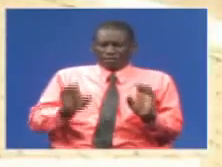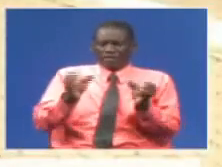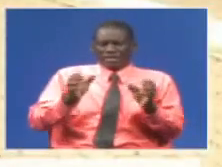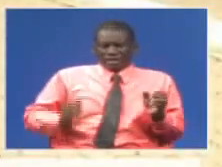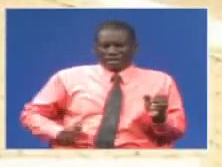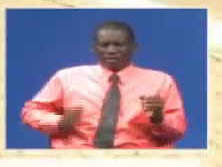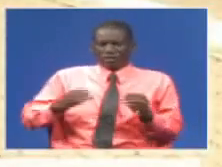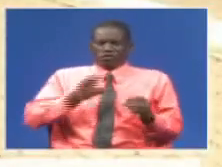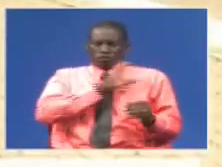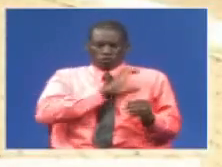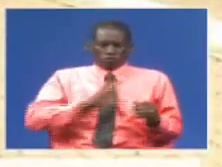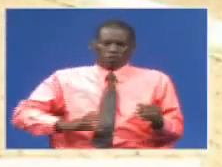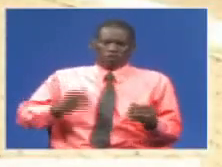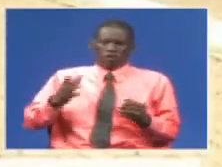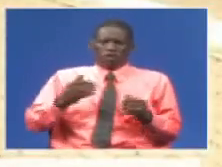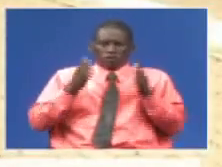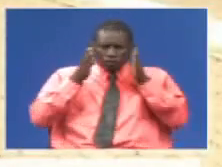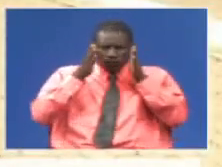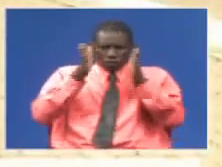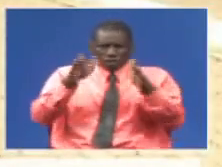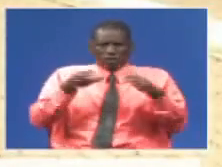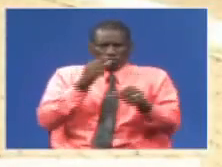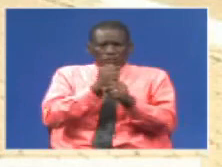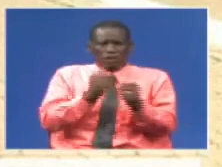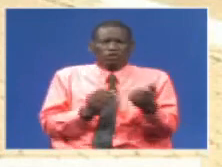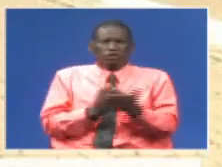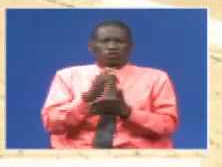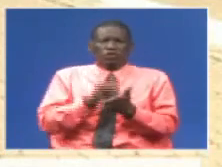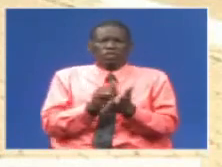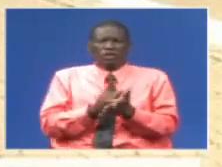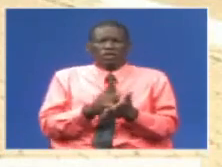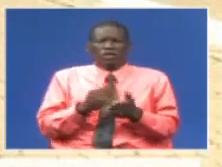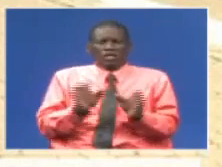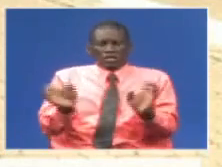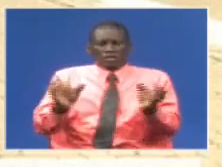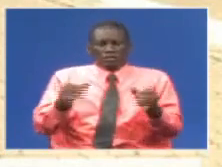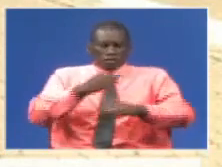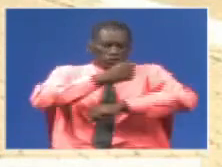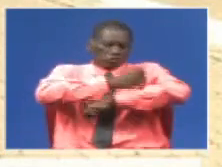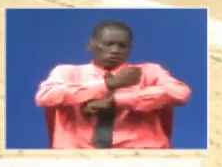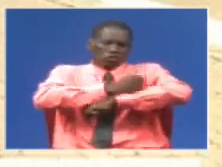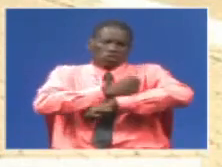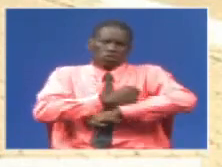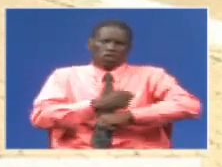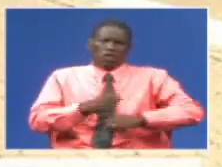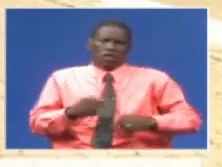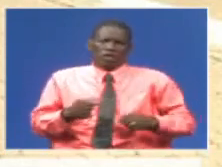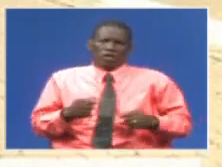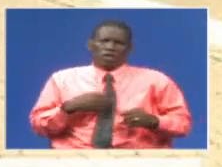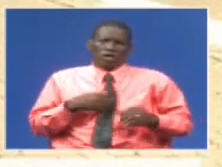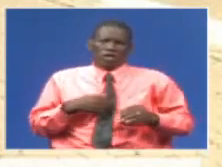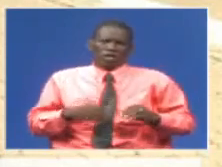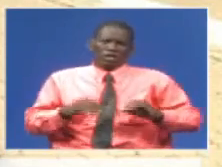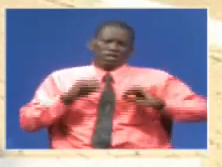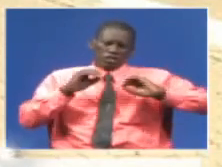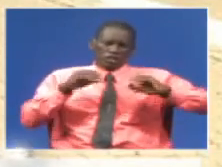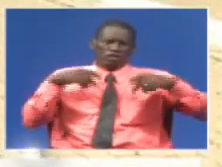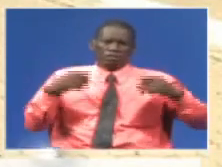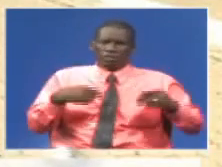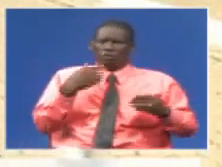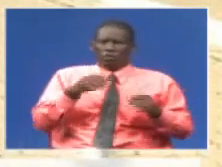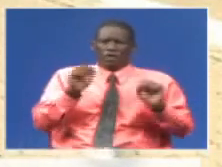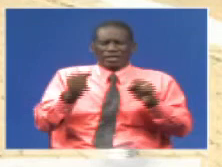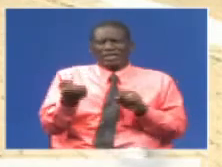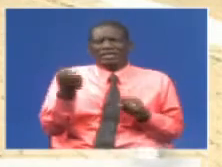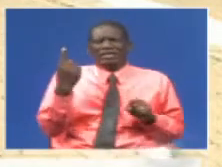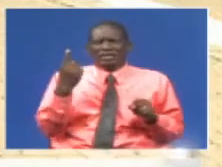a focus on making sure that this journalism schools are grooming people who actually